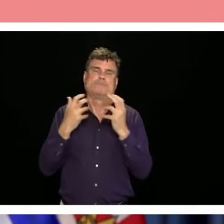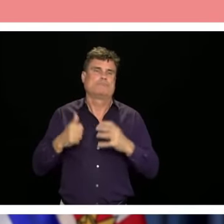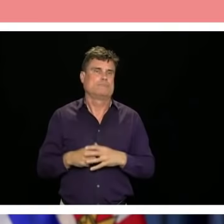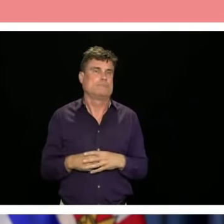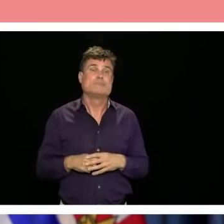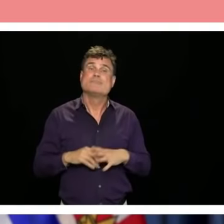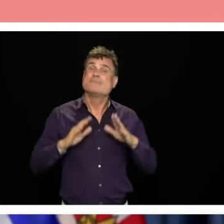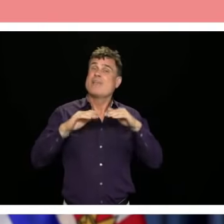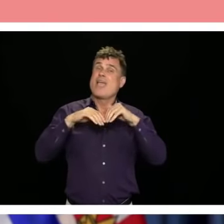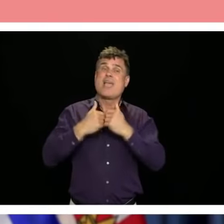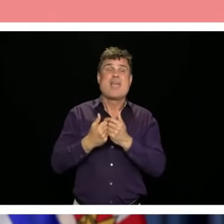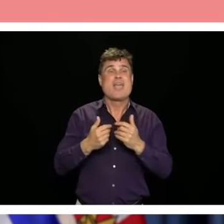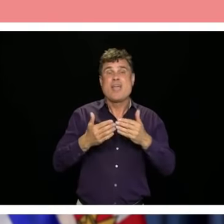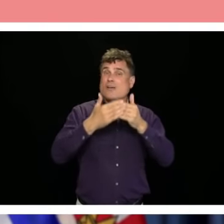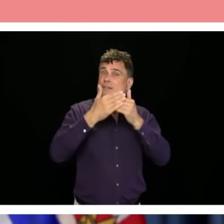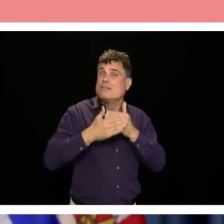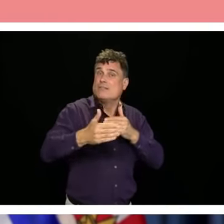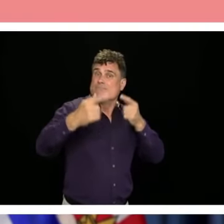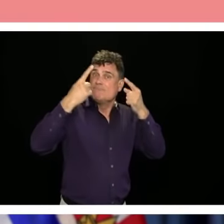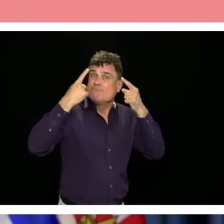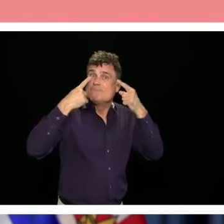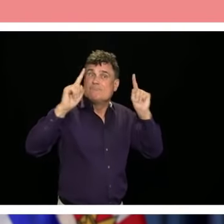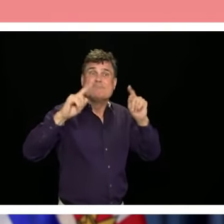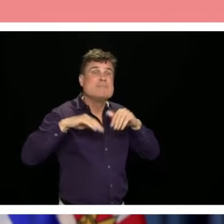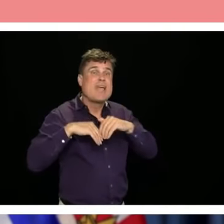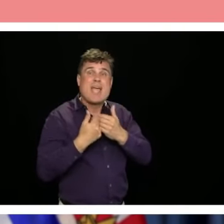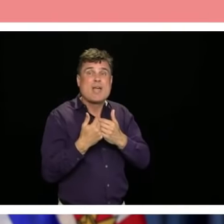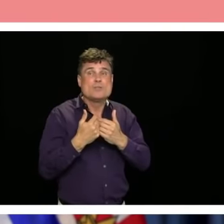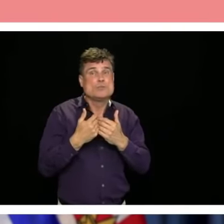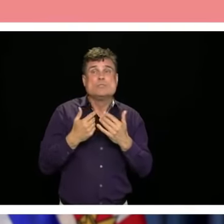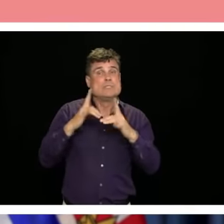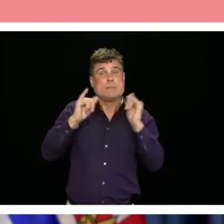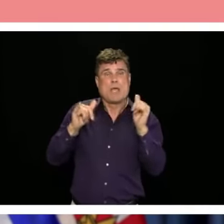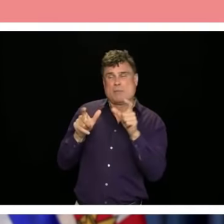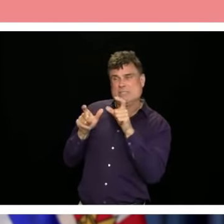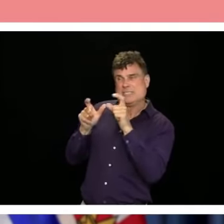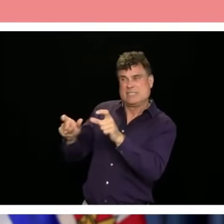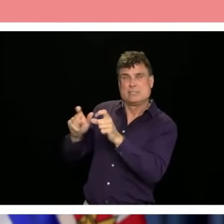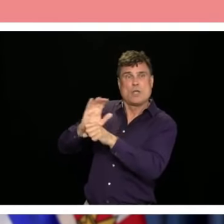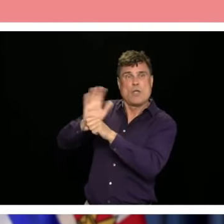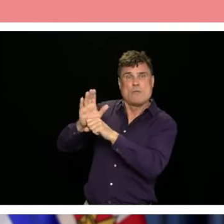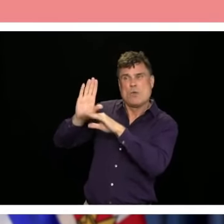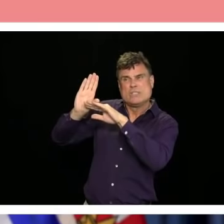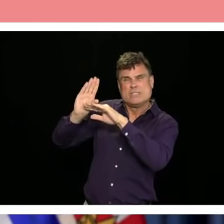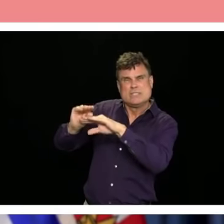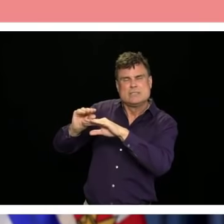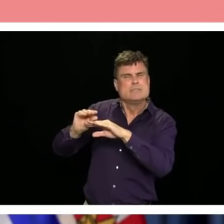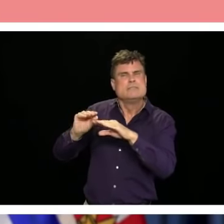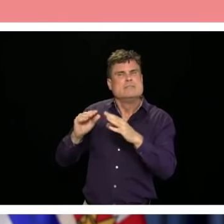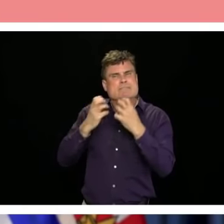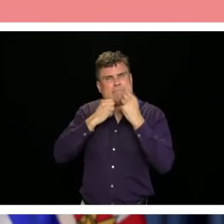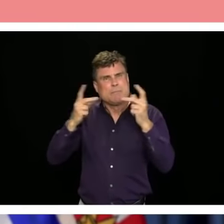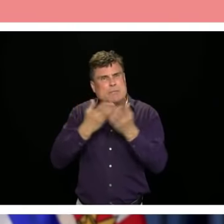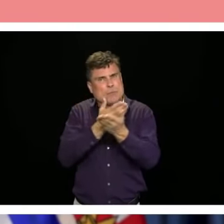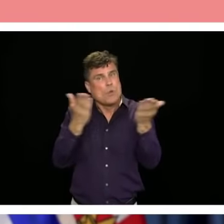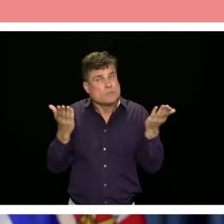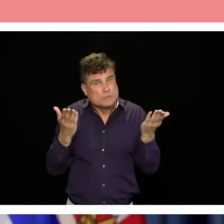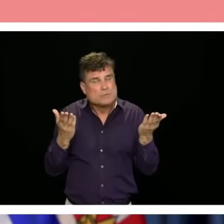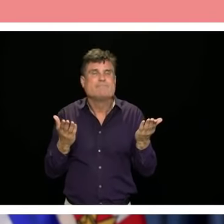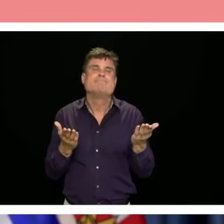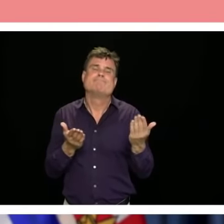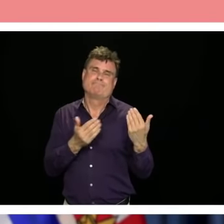work. That is the everyday work of public health that we have come to acknowledge and recognize and maybe even celebrate just a little